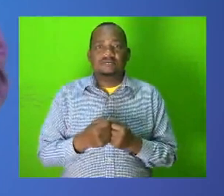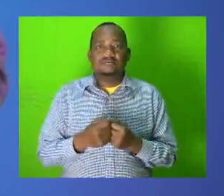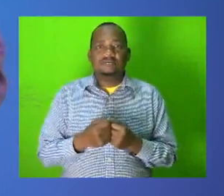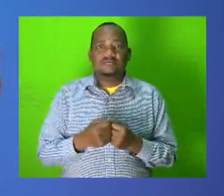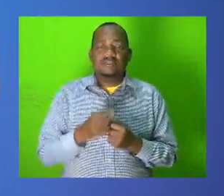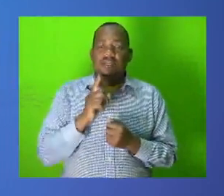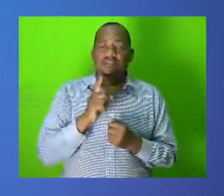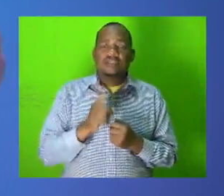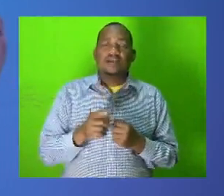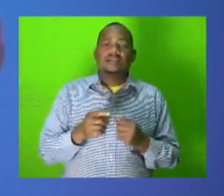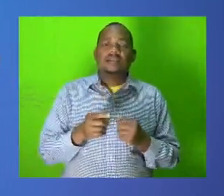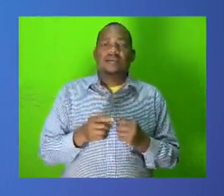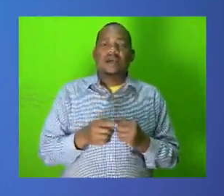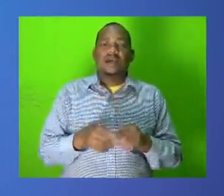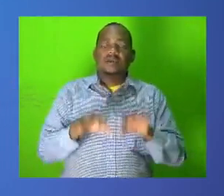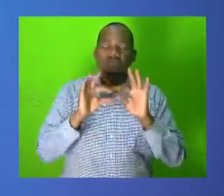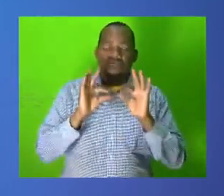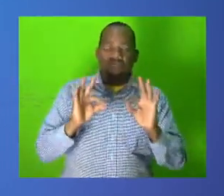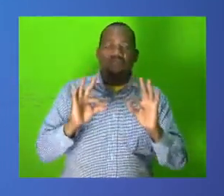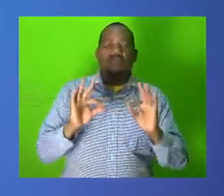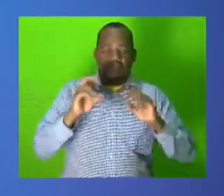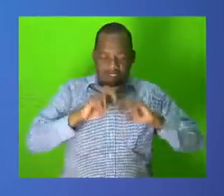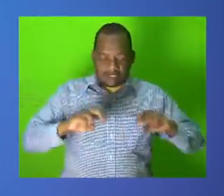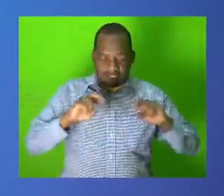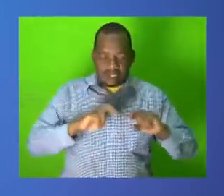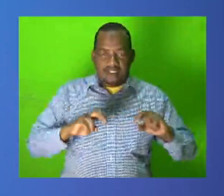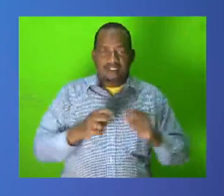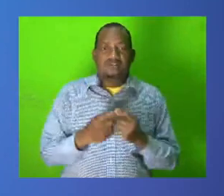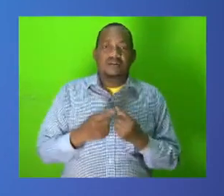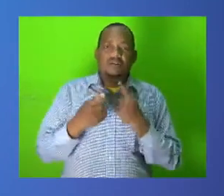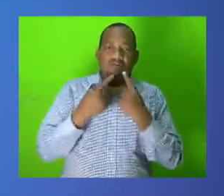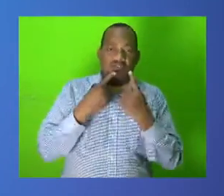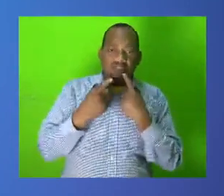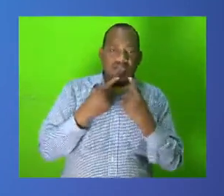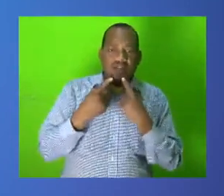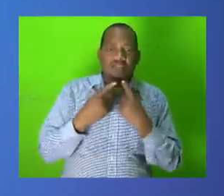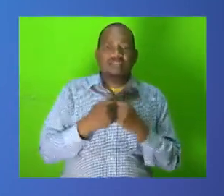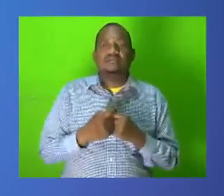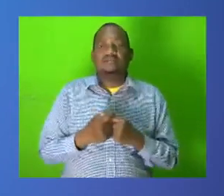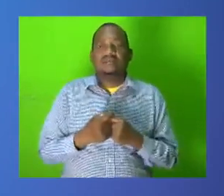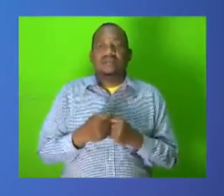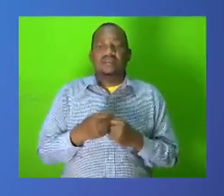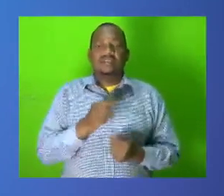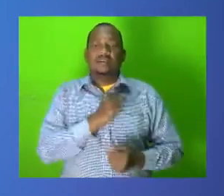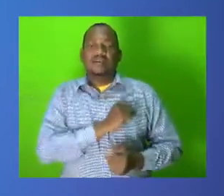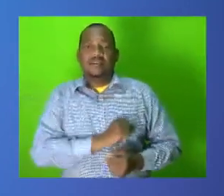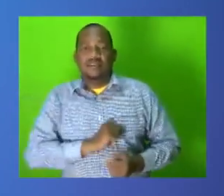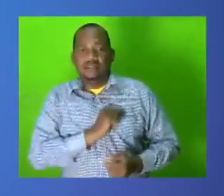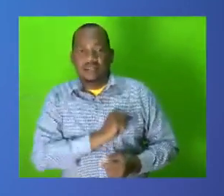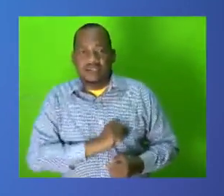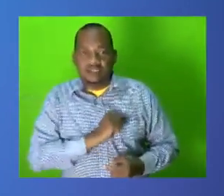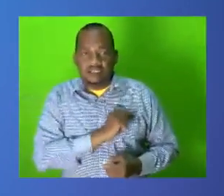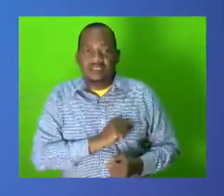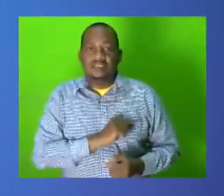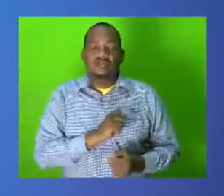that question of a good research for discussing the characteristics